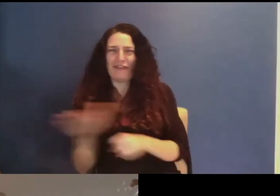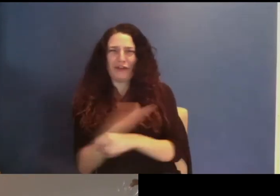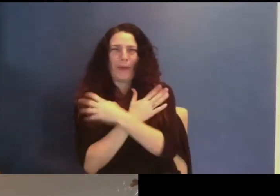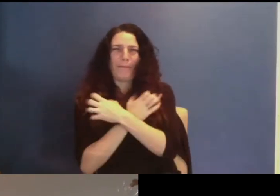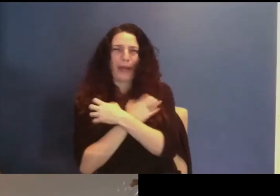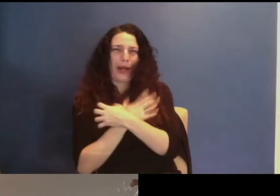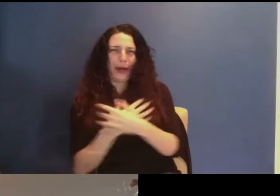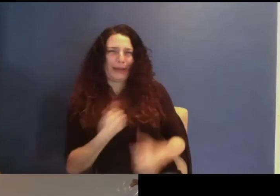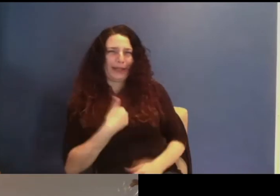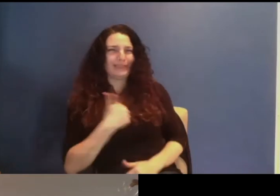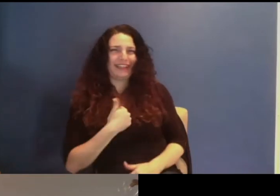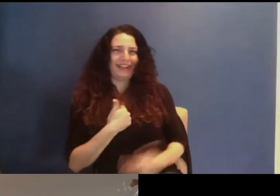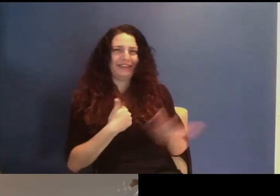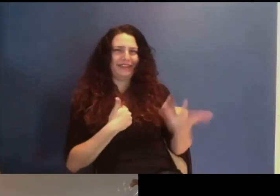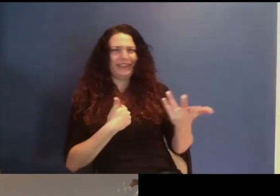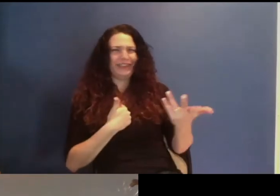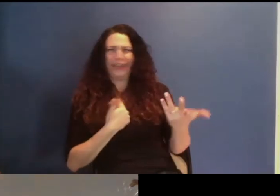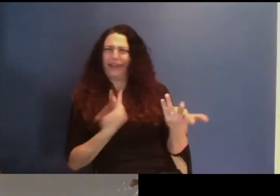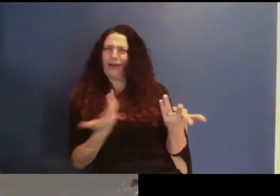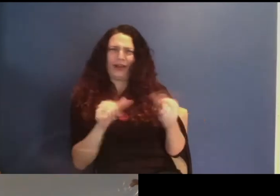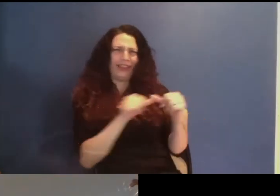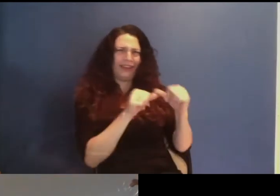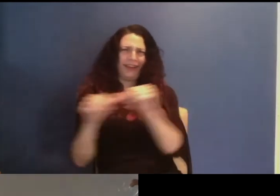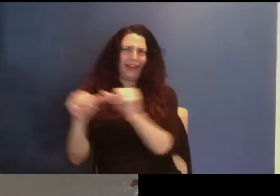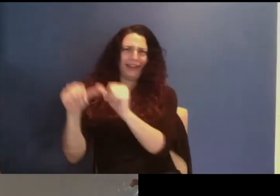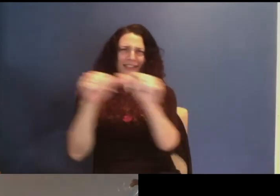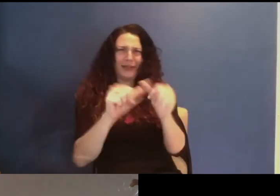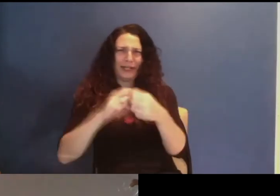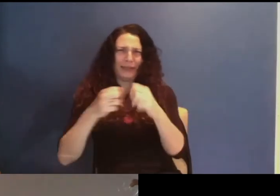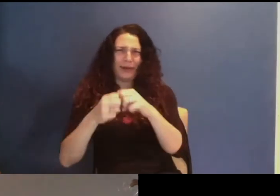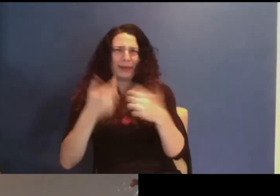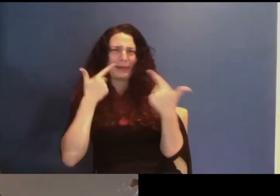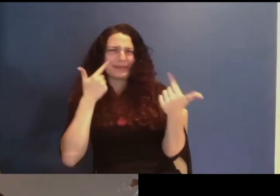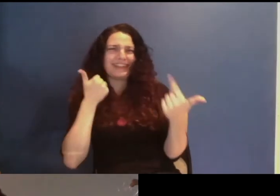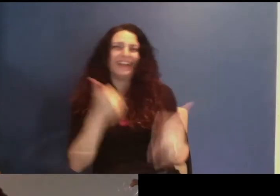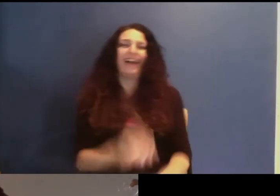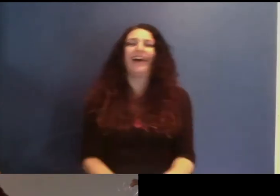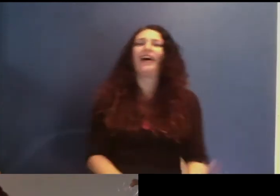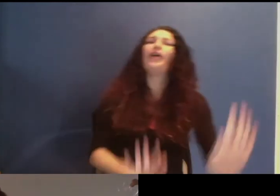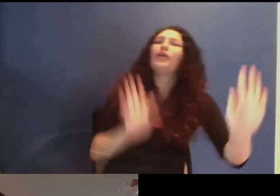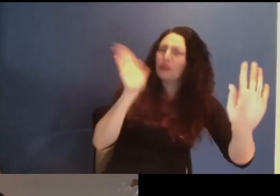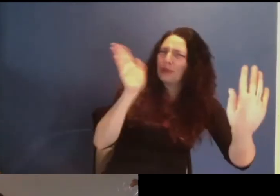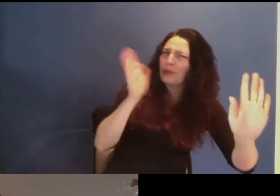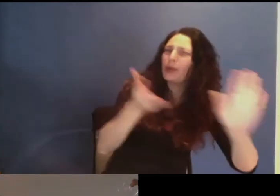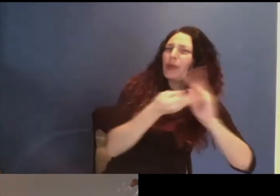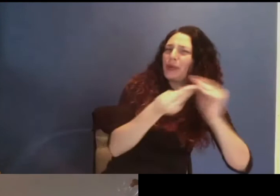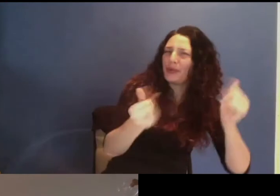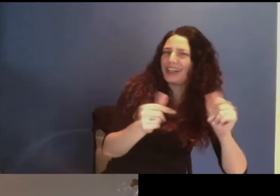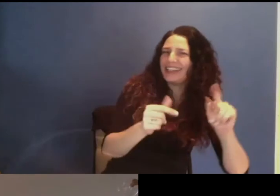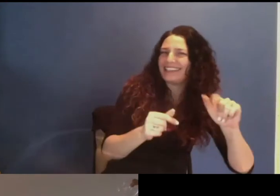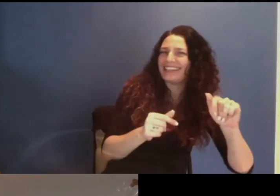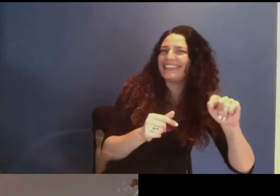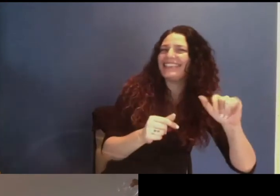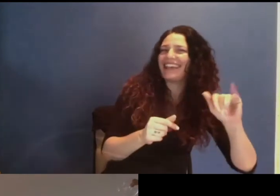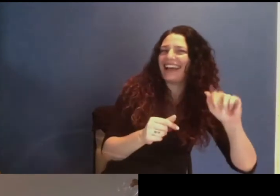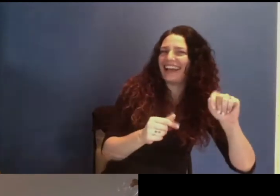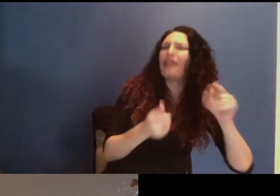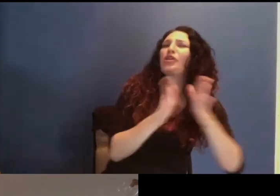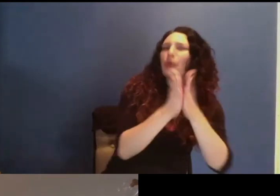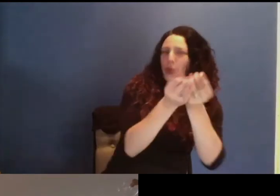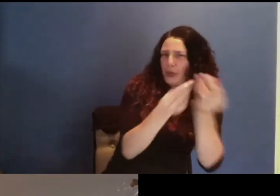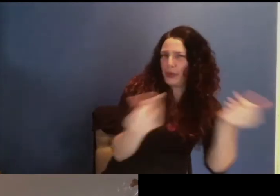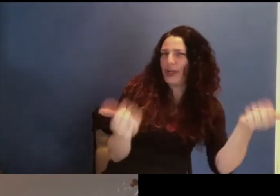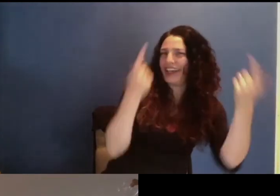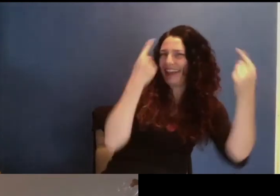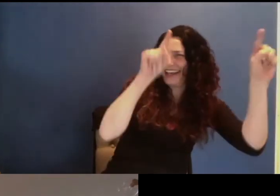the continuity problems. Oh my gosh. Oh my gosh. You guys will work it out. You'll work it out. Yeah, no. I'm super excited. And I love that you